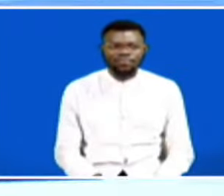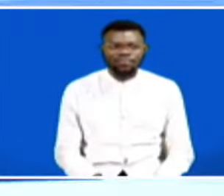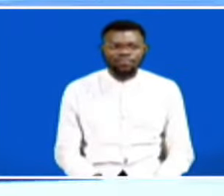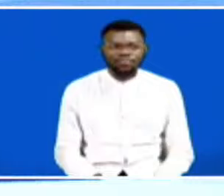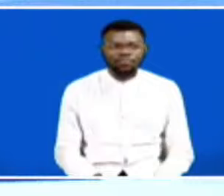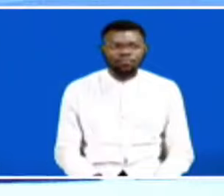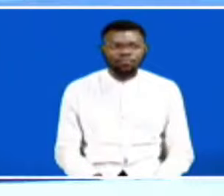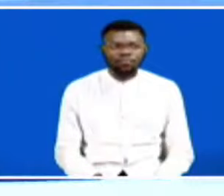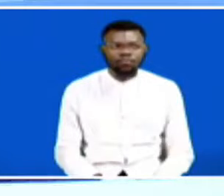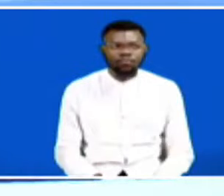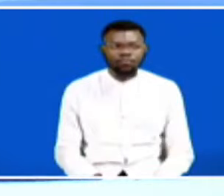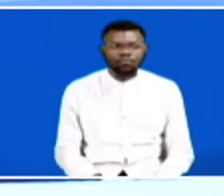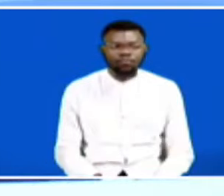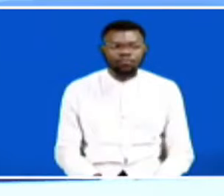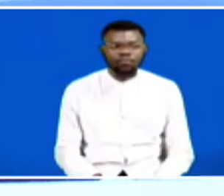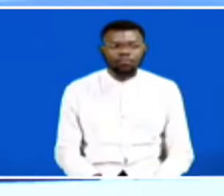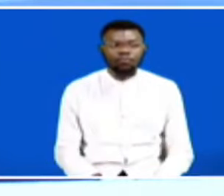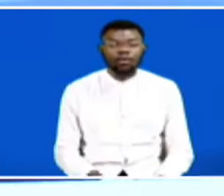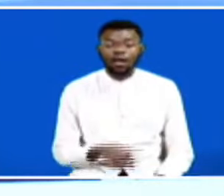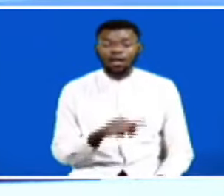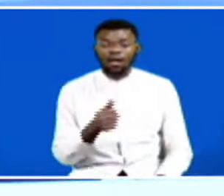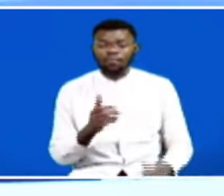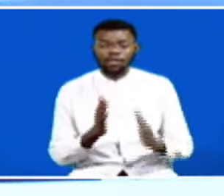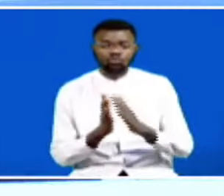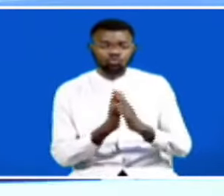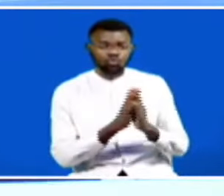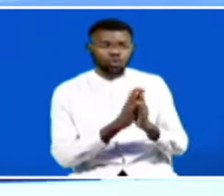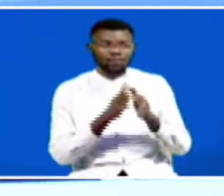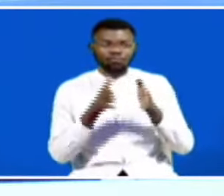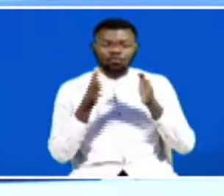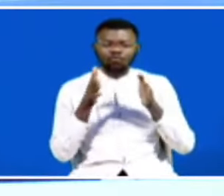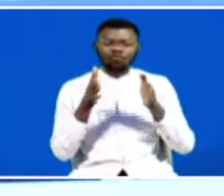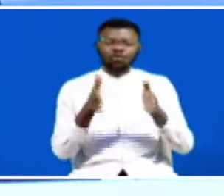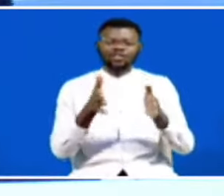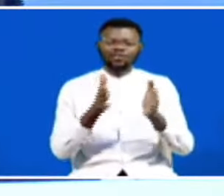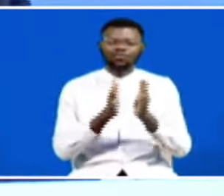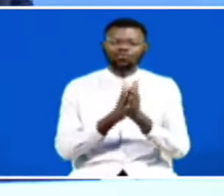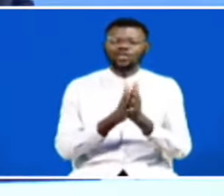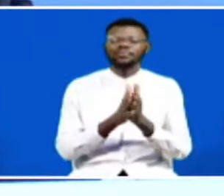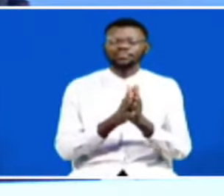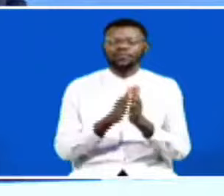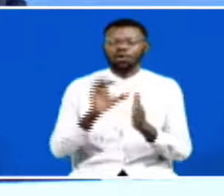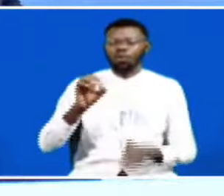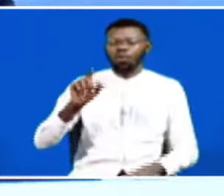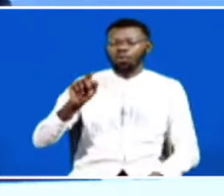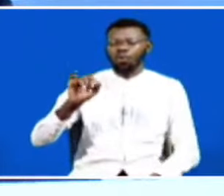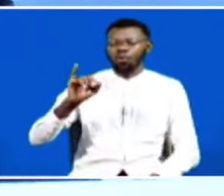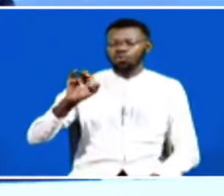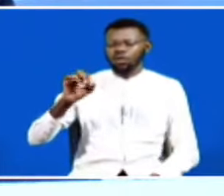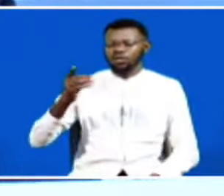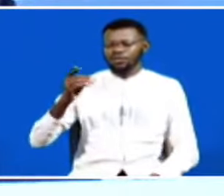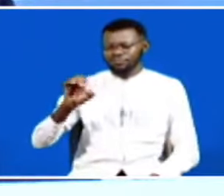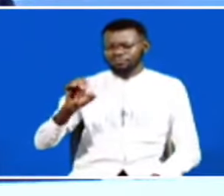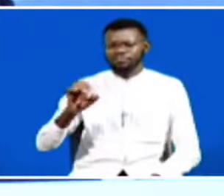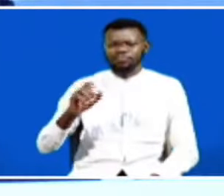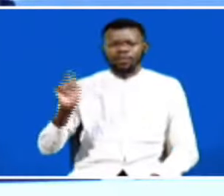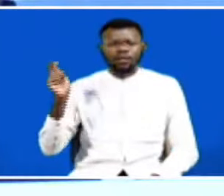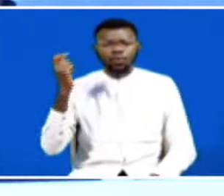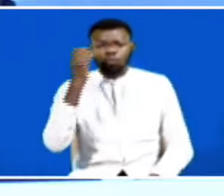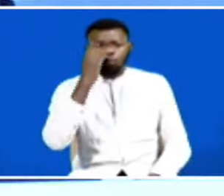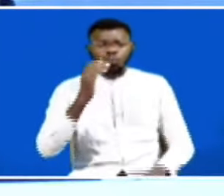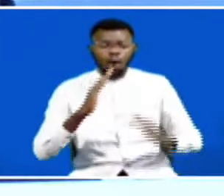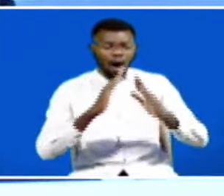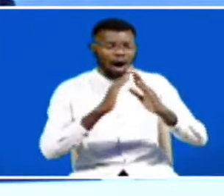To a story here that we are also focusing on tonight with Dr. Otende Amollo. President William Ruto's pet housing project has moved